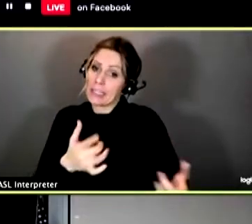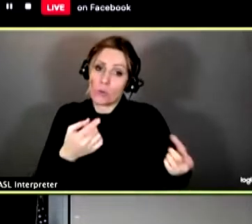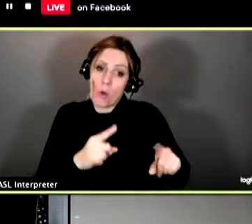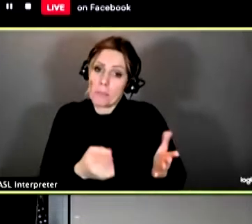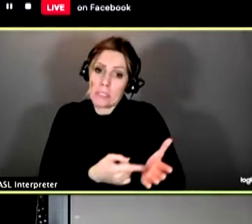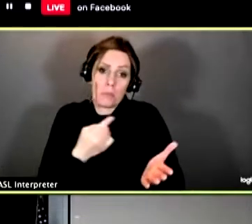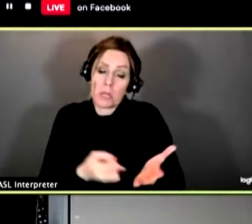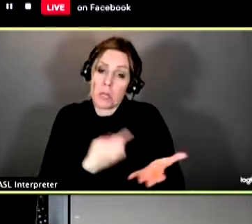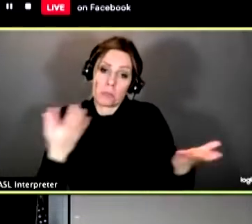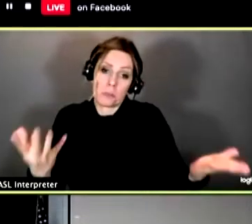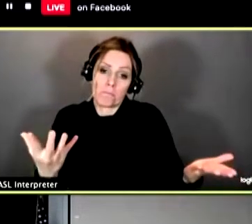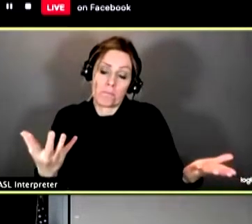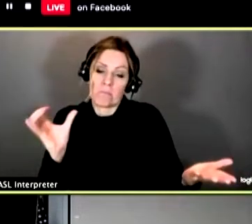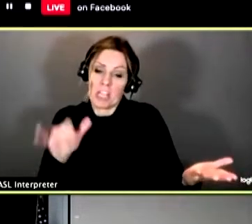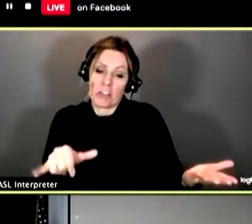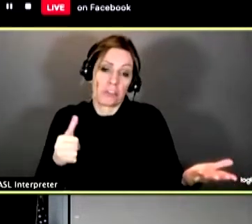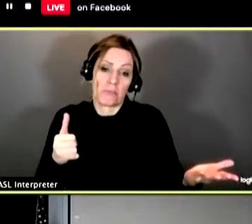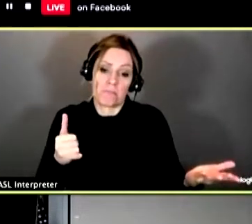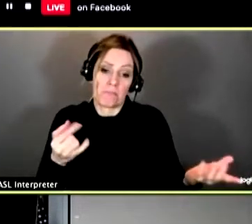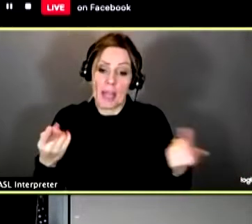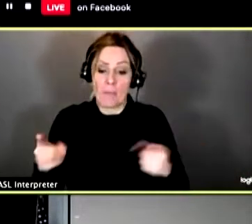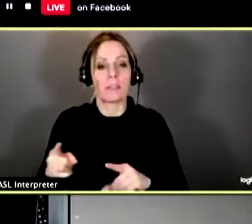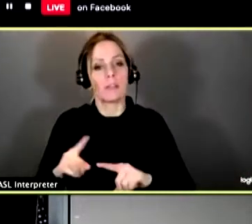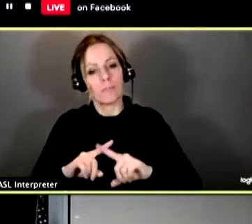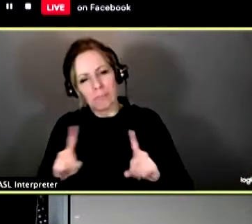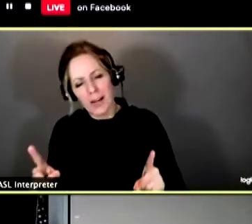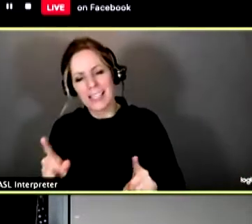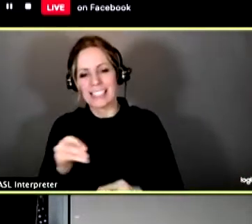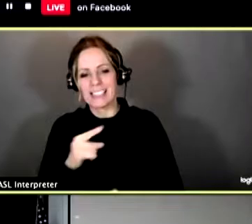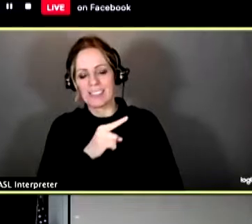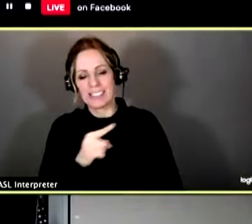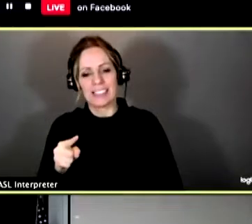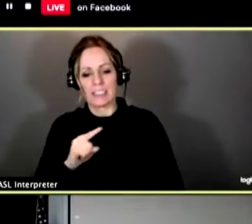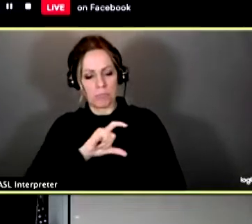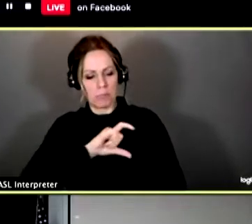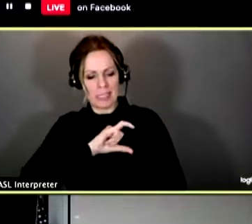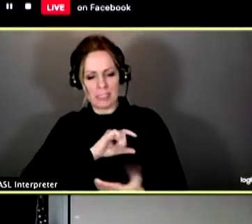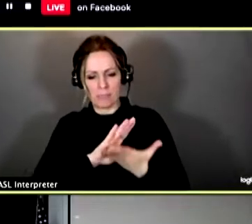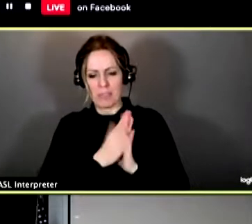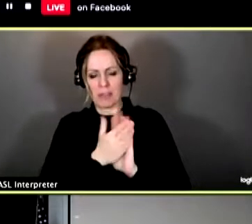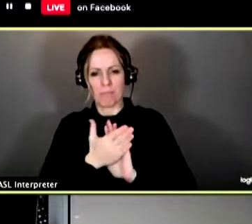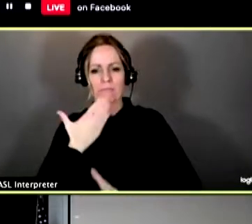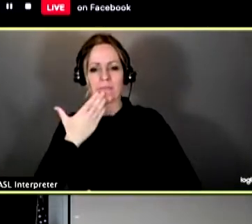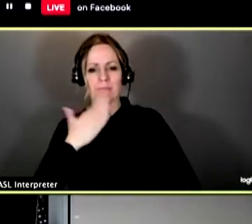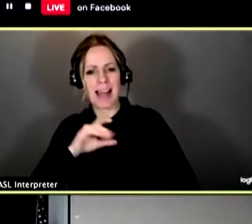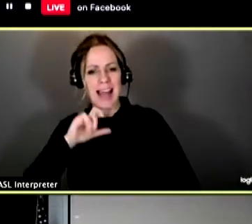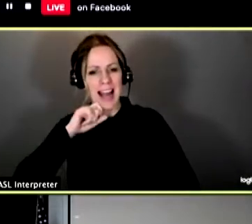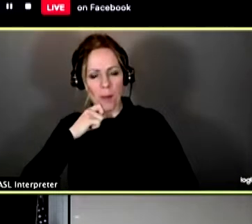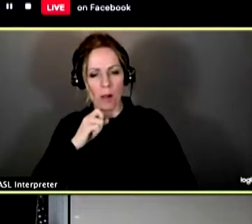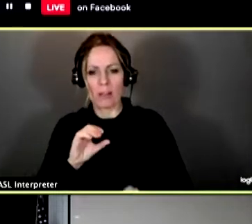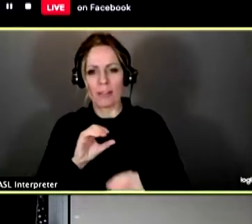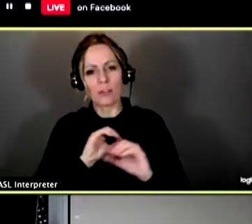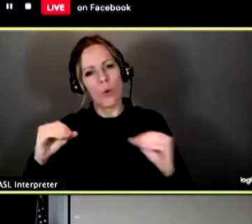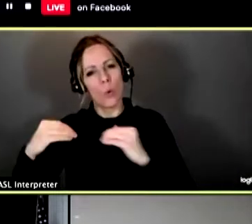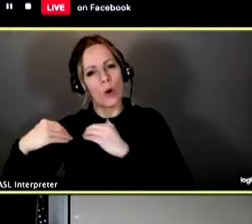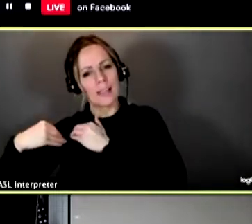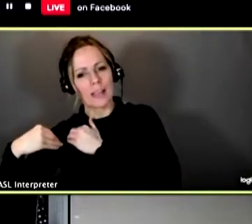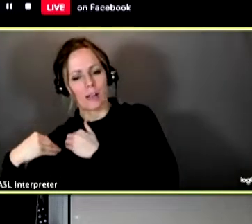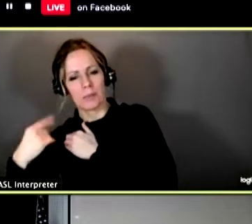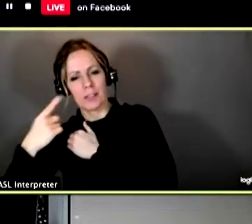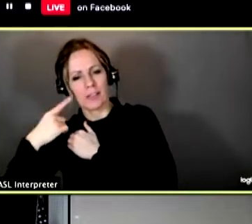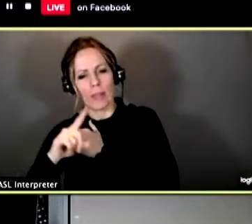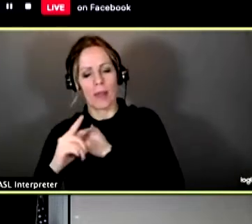But when those bad apples get through, I feel they get protected and there's no accountability held on the officer side versus the criminal